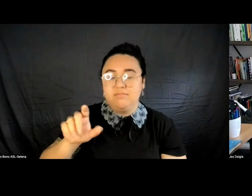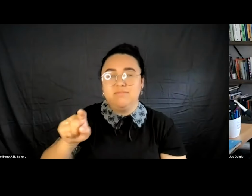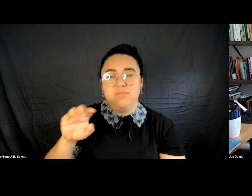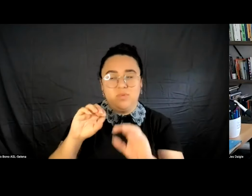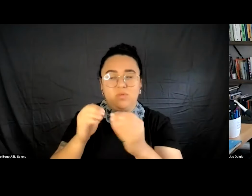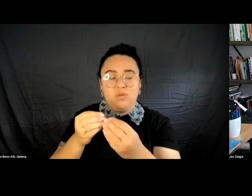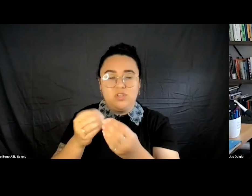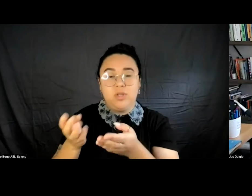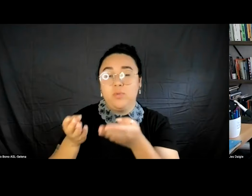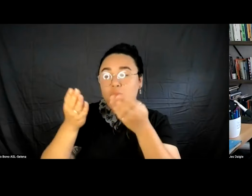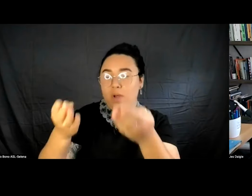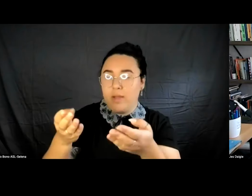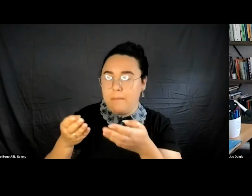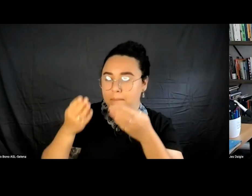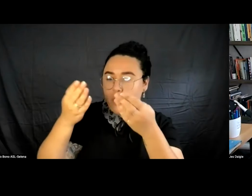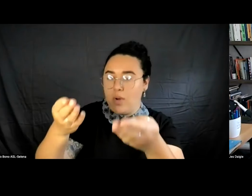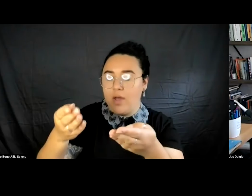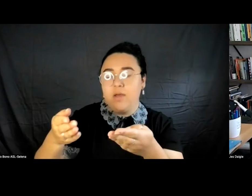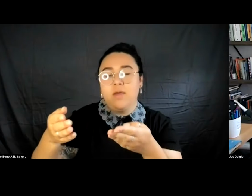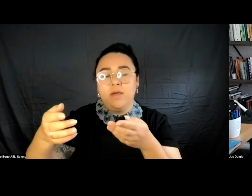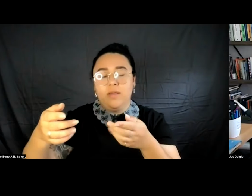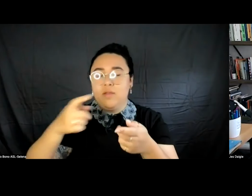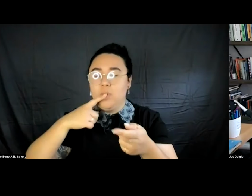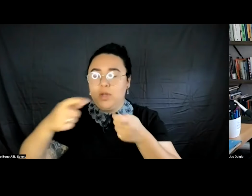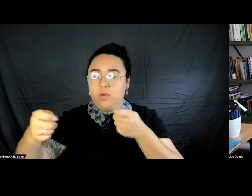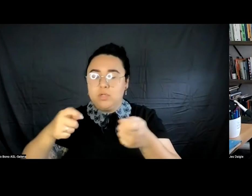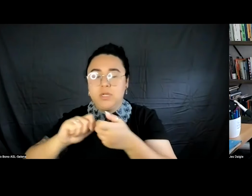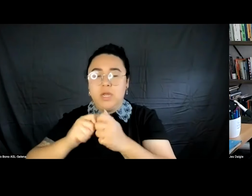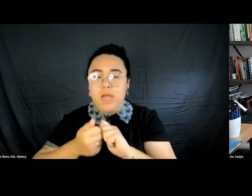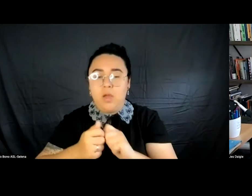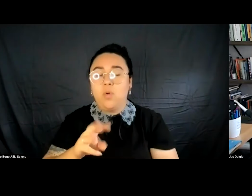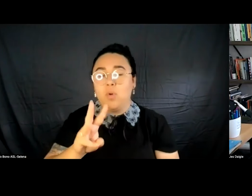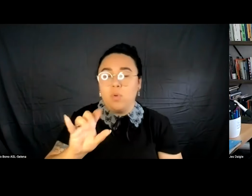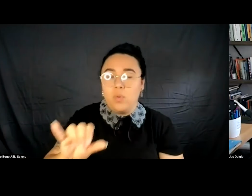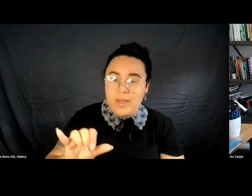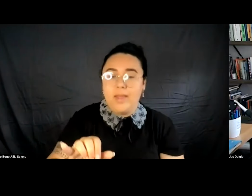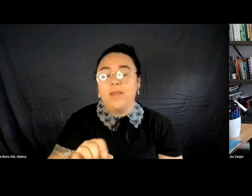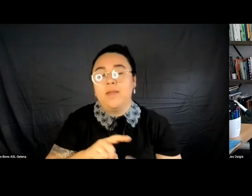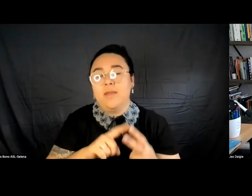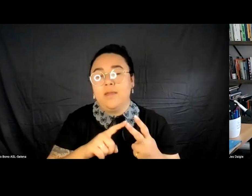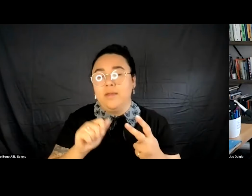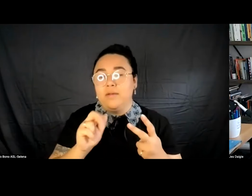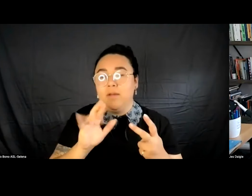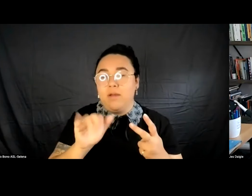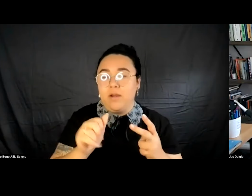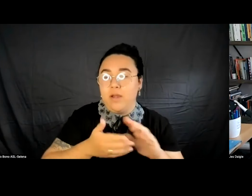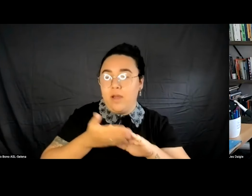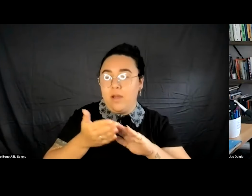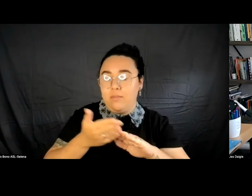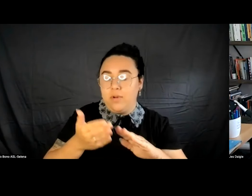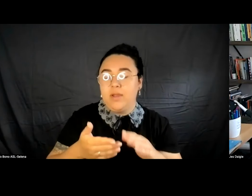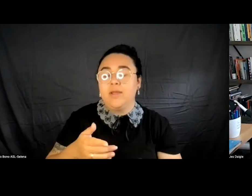these recommendations and that kind of governs how WAY and ARIA operate, is that there are all kinds